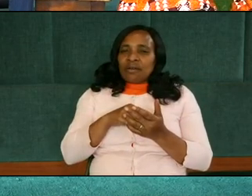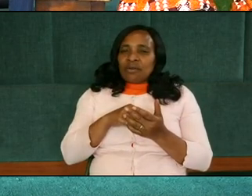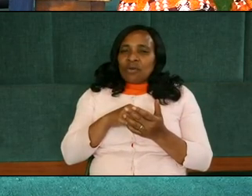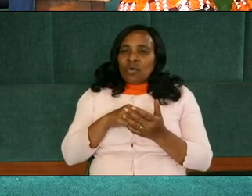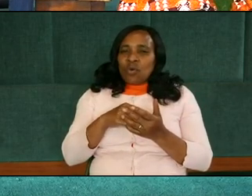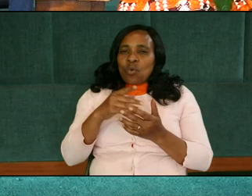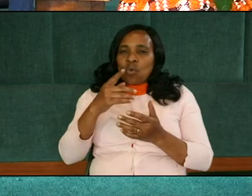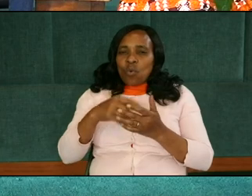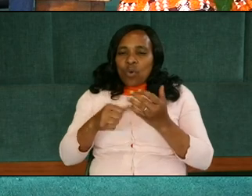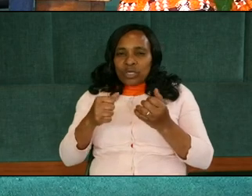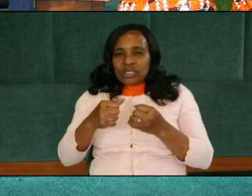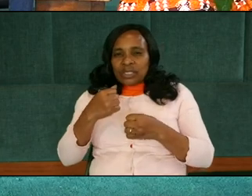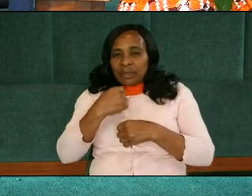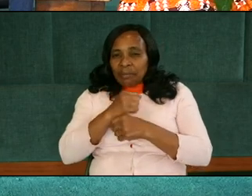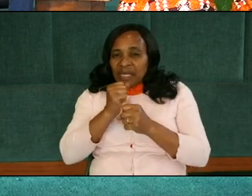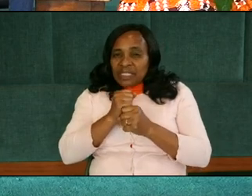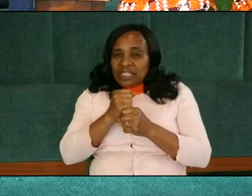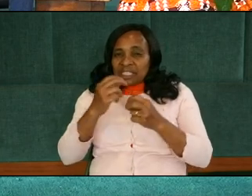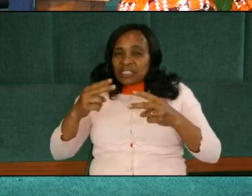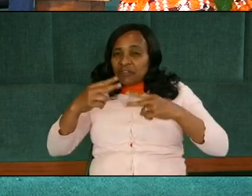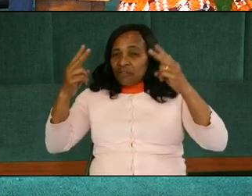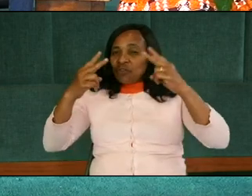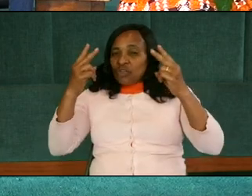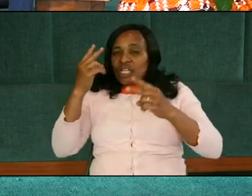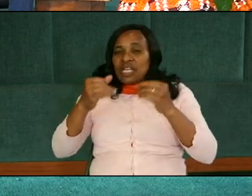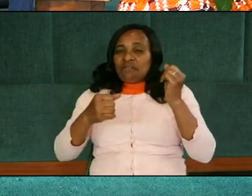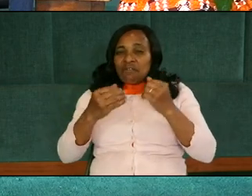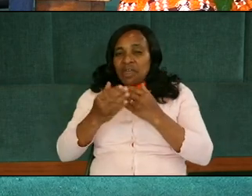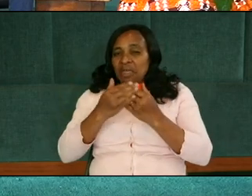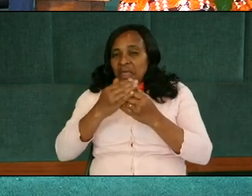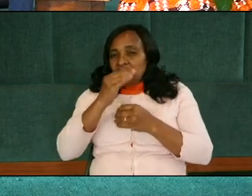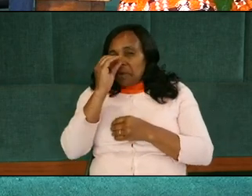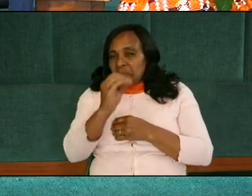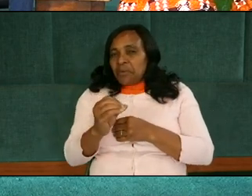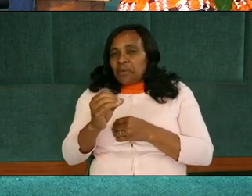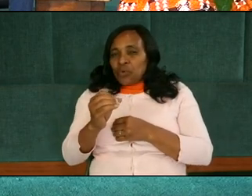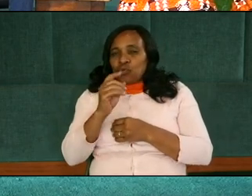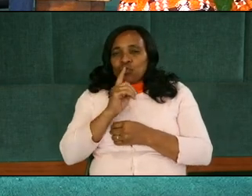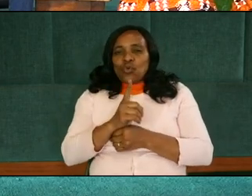does it mean if you don't care too much? Yeah, so